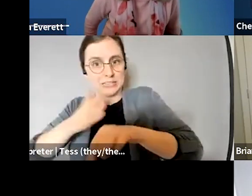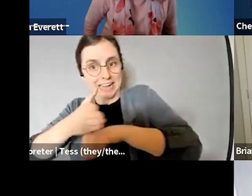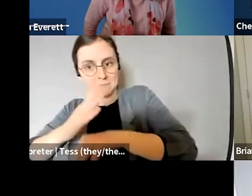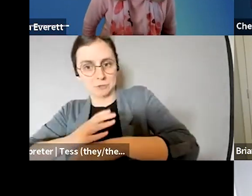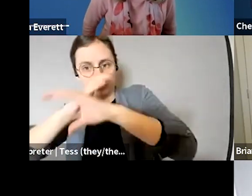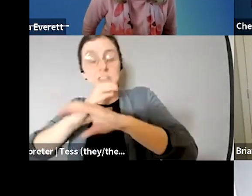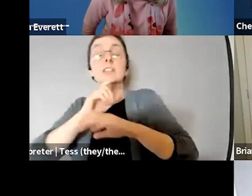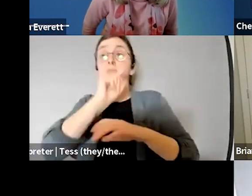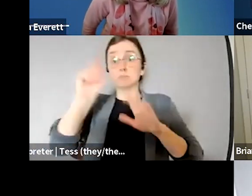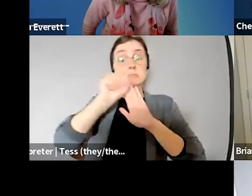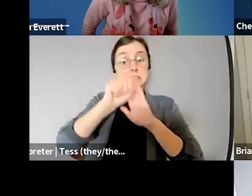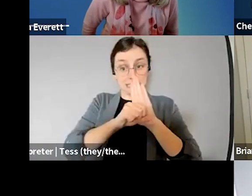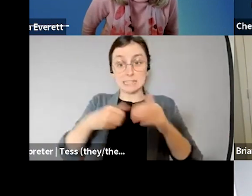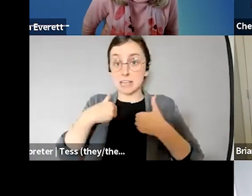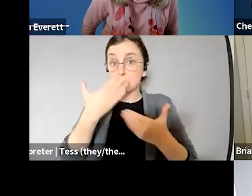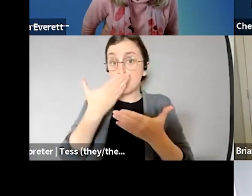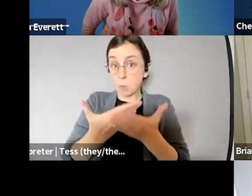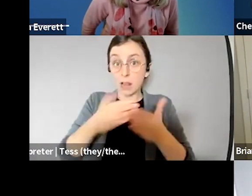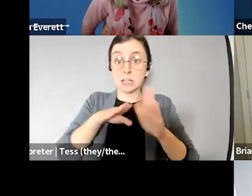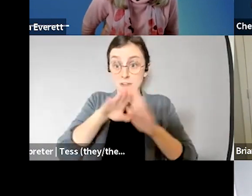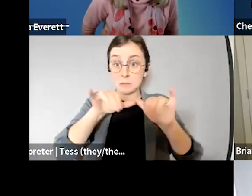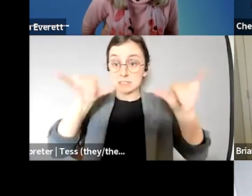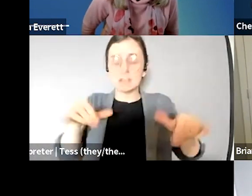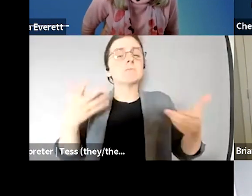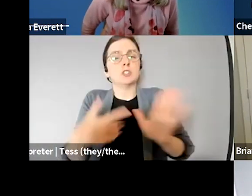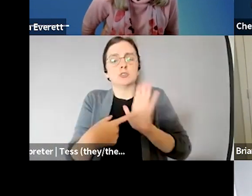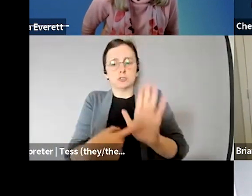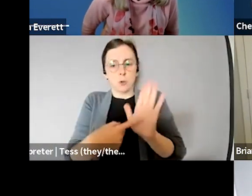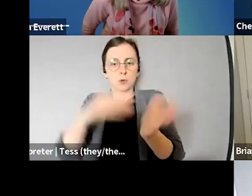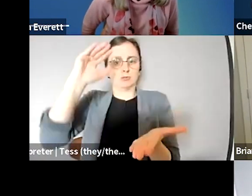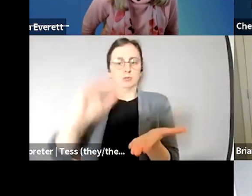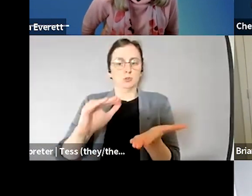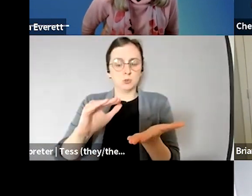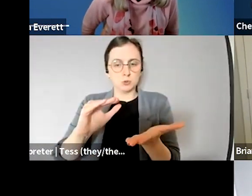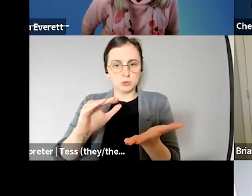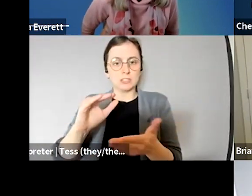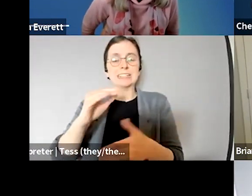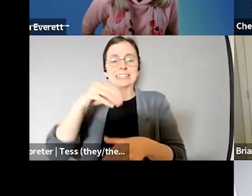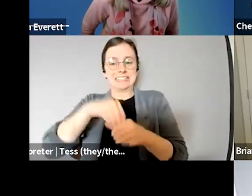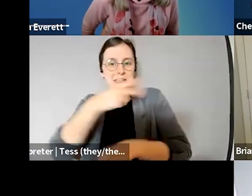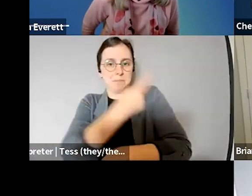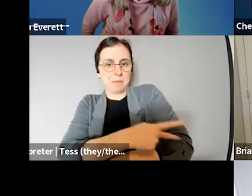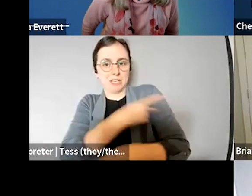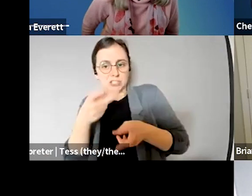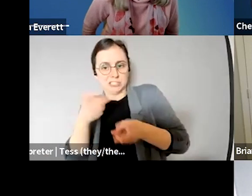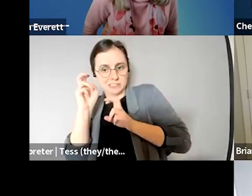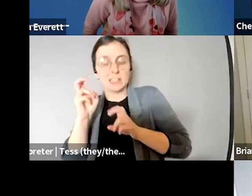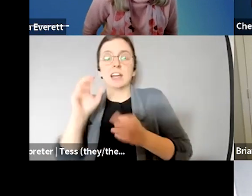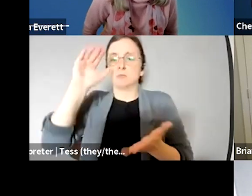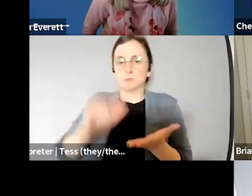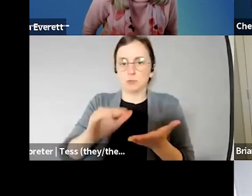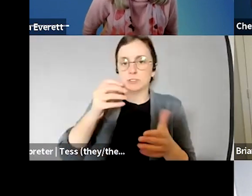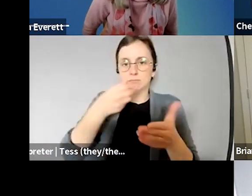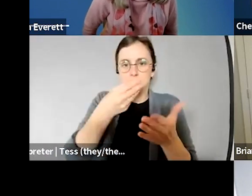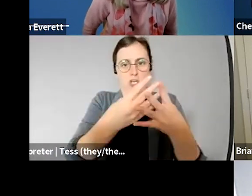systems have demonstrated reduced use of inpatient stays and reduced use of incarceration rates. So we don't know if that's